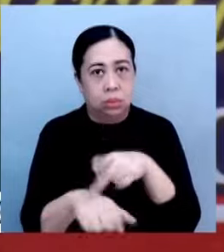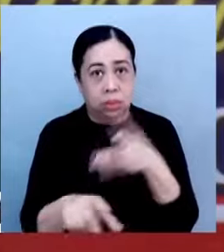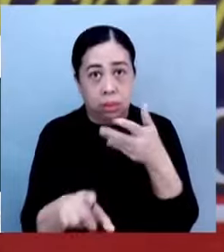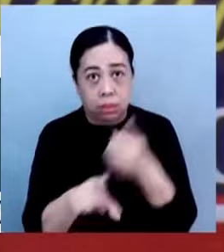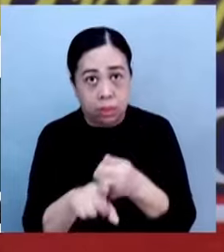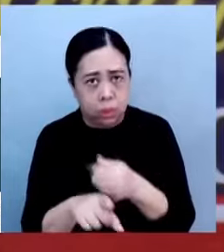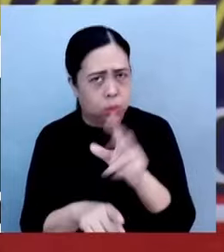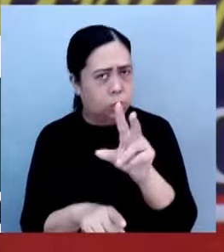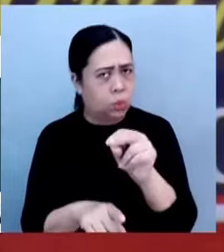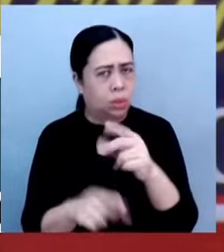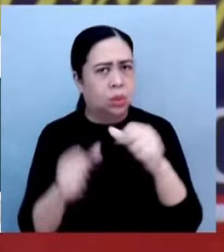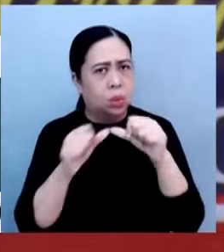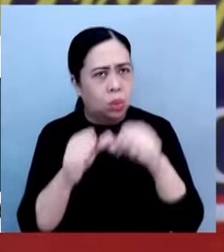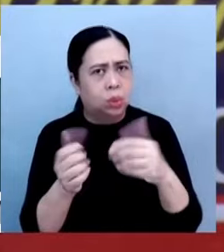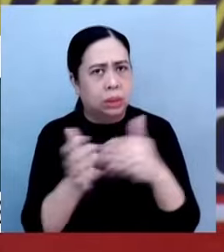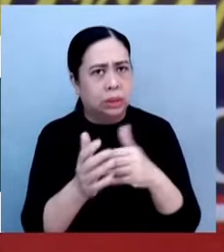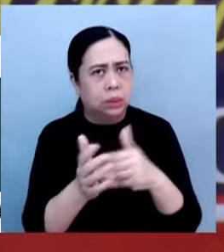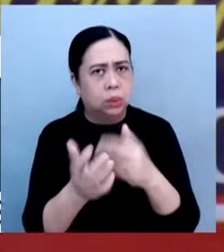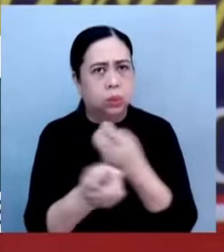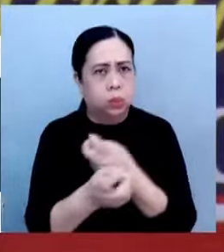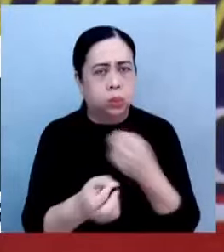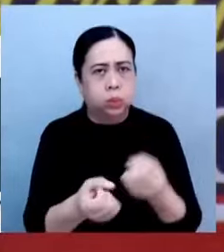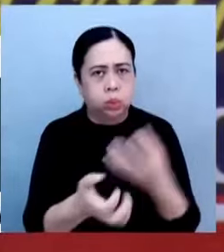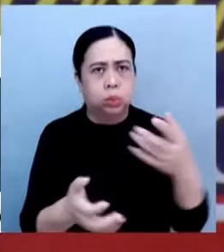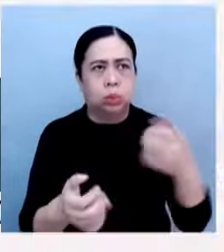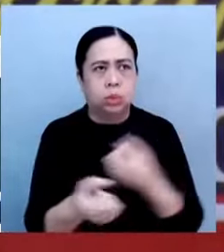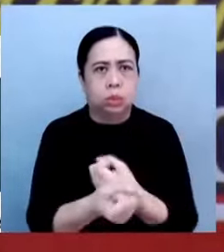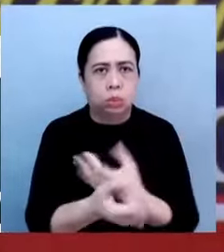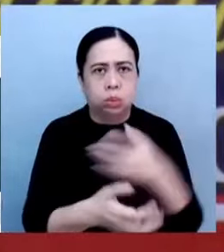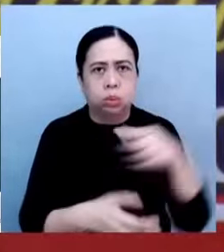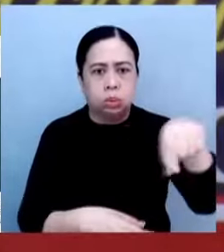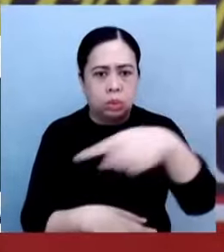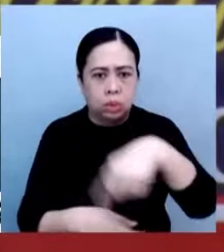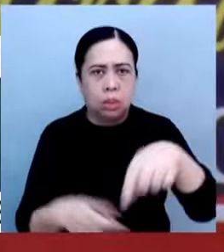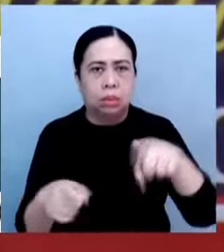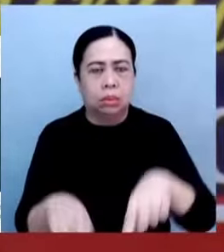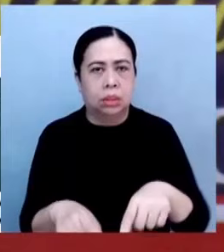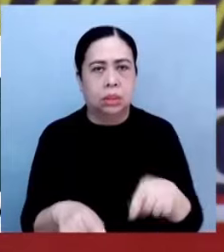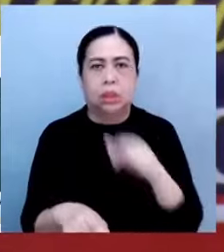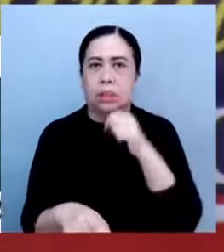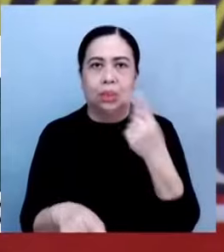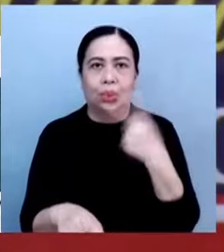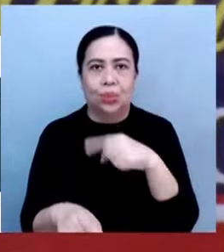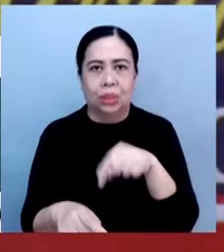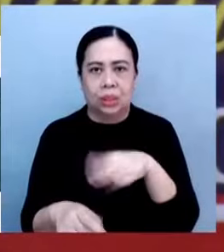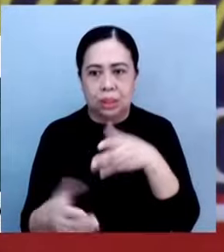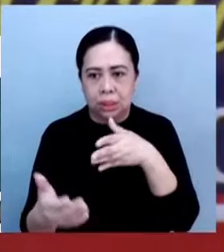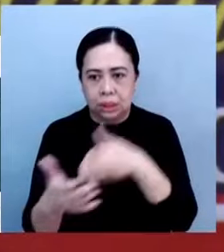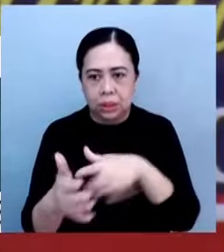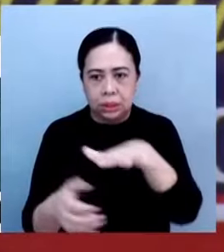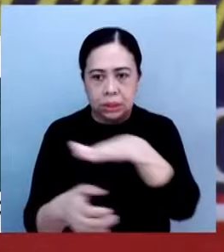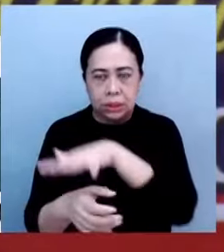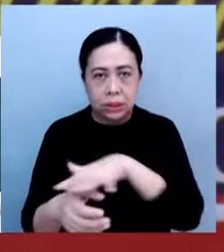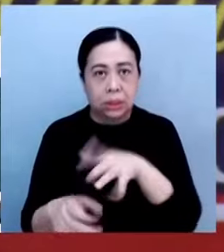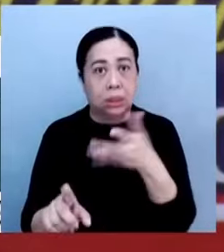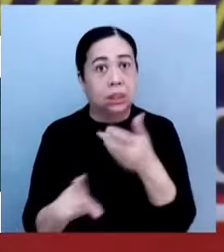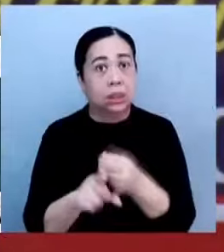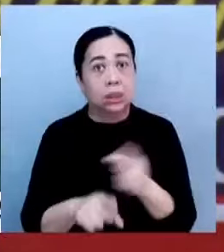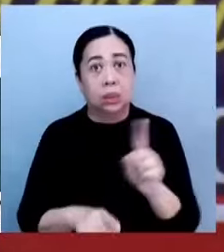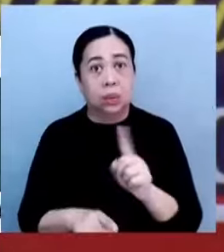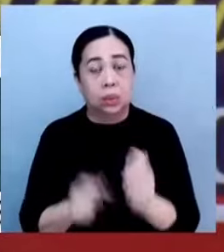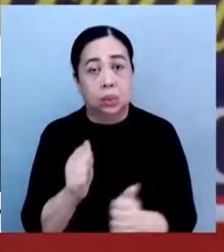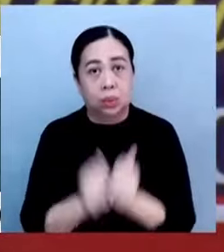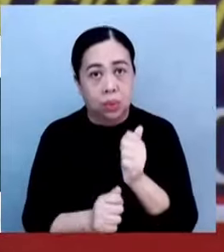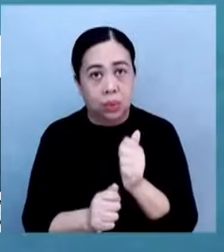kapag persistently and constantly they're going to do this. Hindi lang tayo ang tinitira dito. Ang naapektuhan dito ay